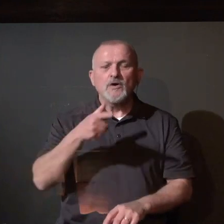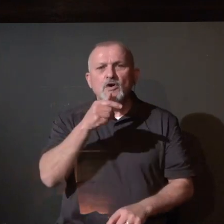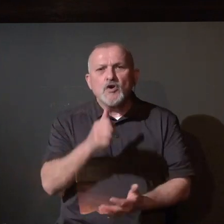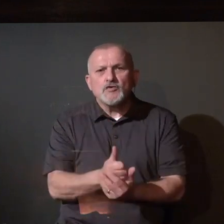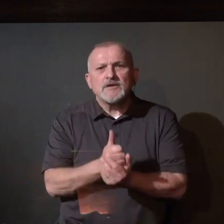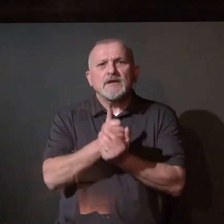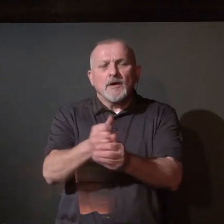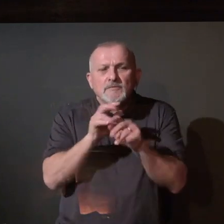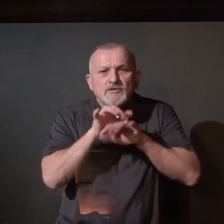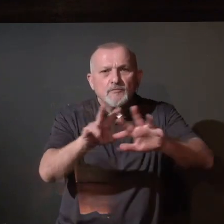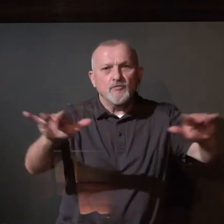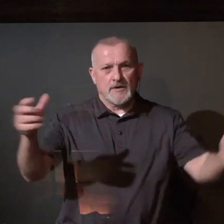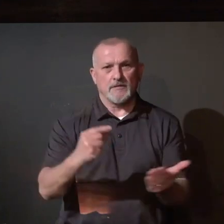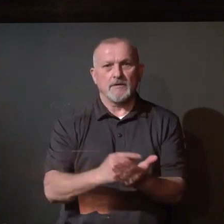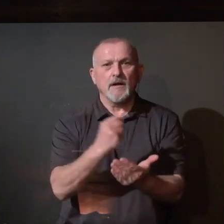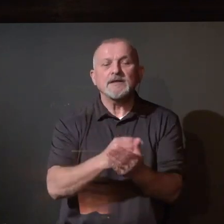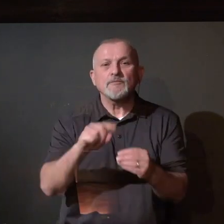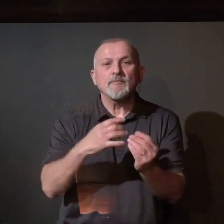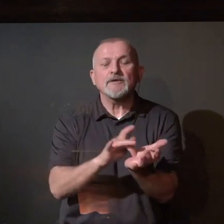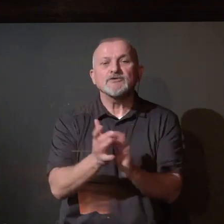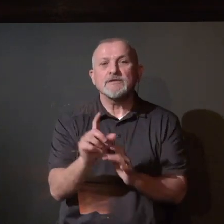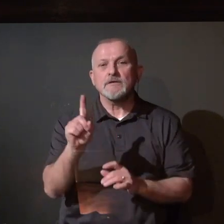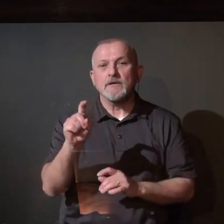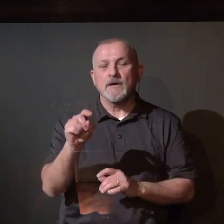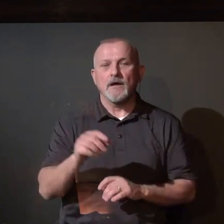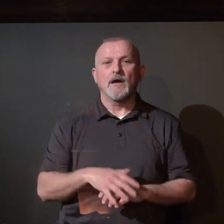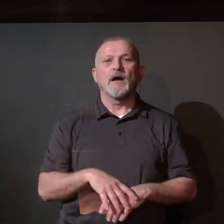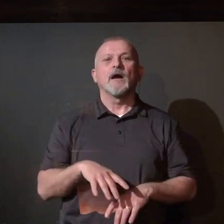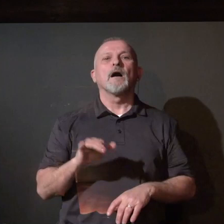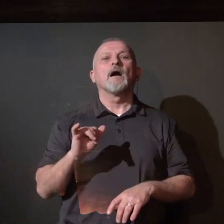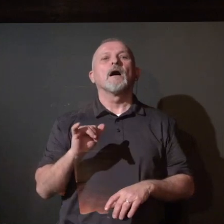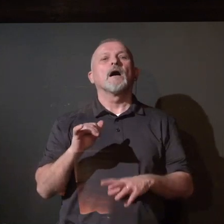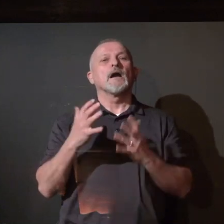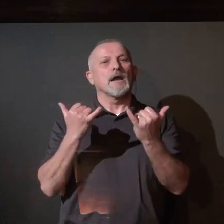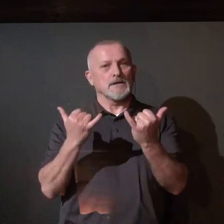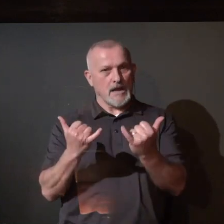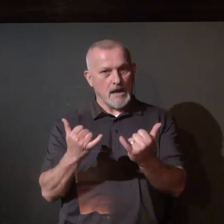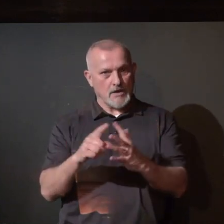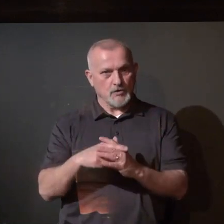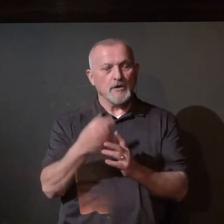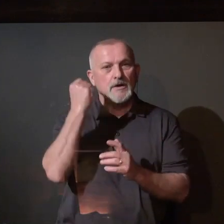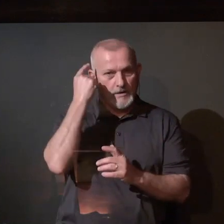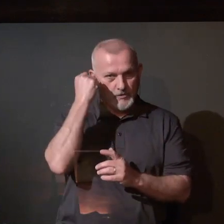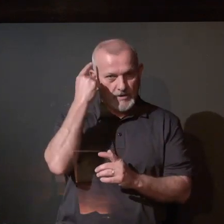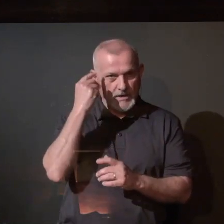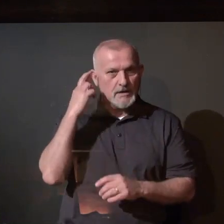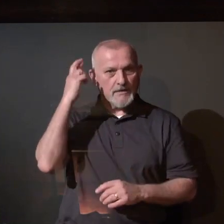spreading the gospel message of Jesus? Who's going to do that? Now you're beginning to see why you're still